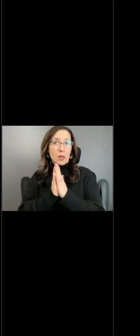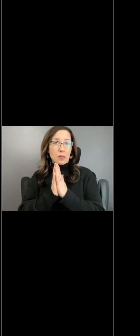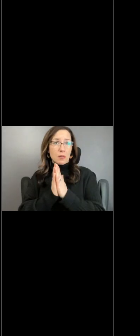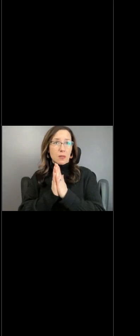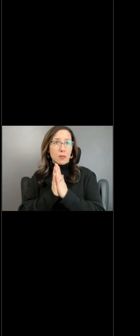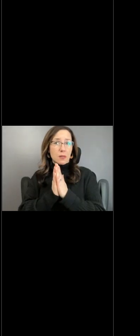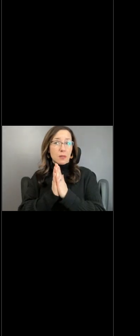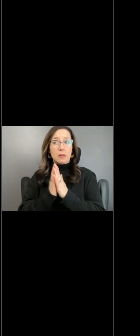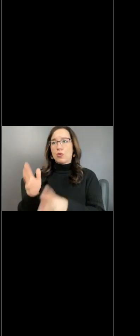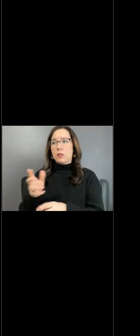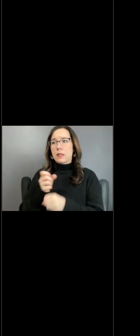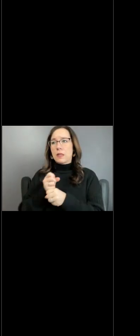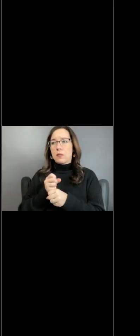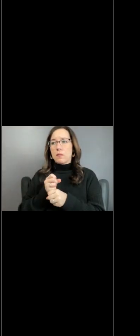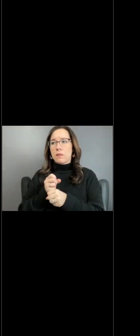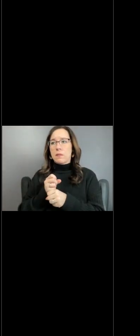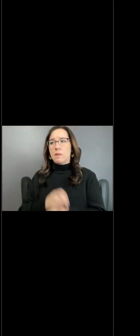and received.